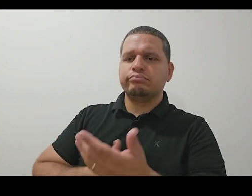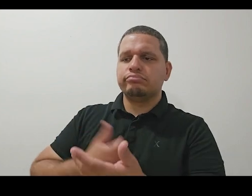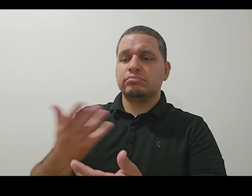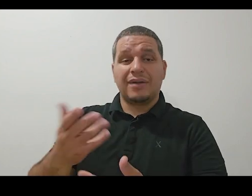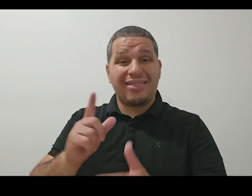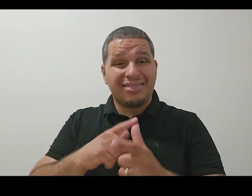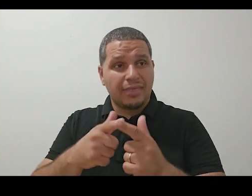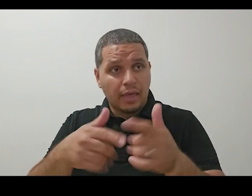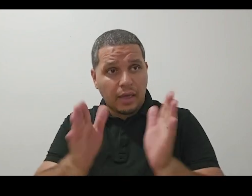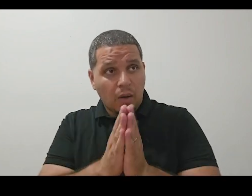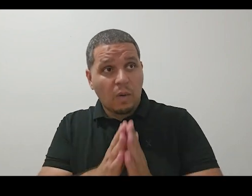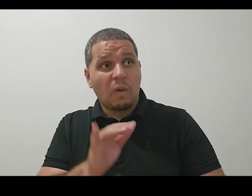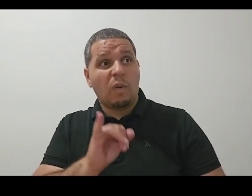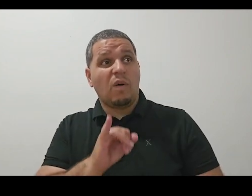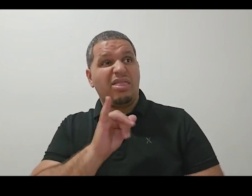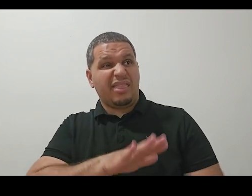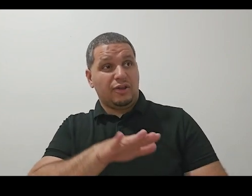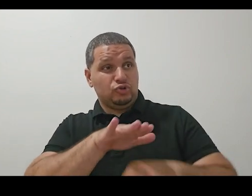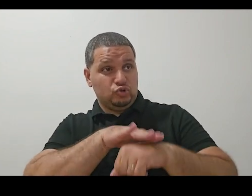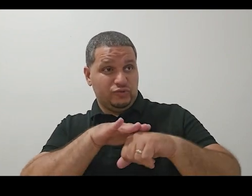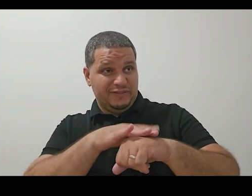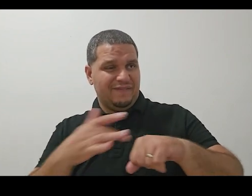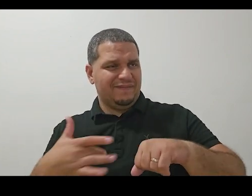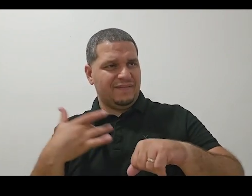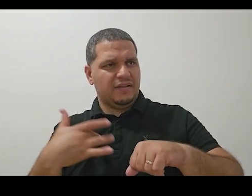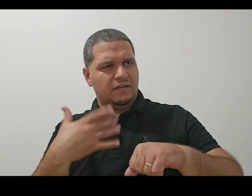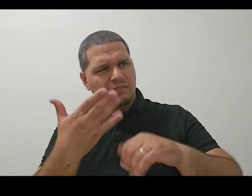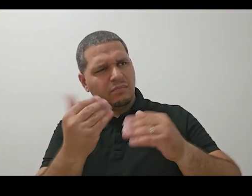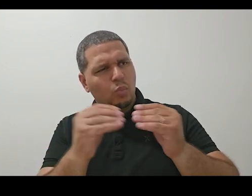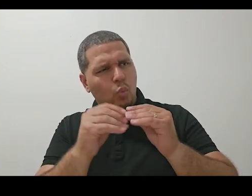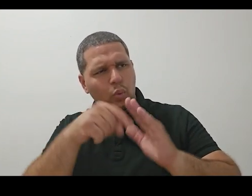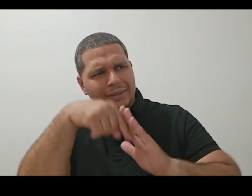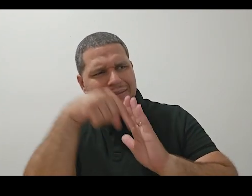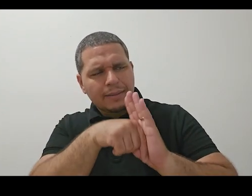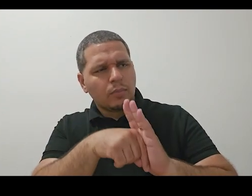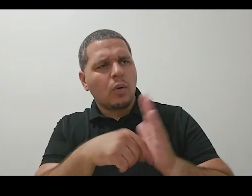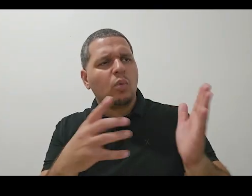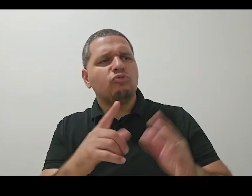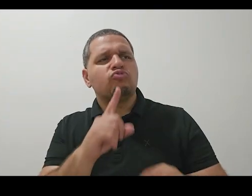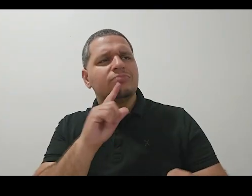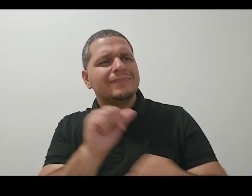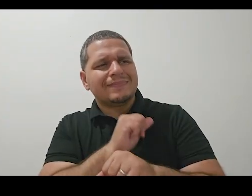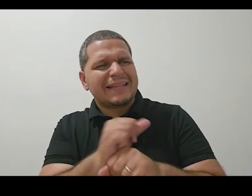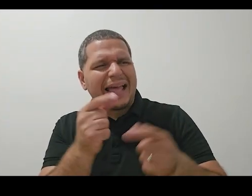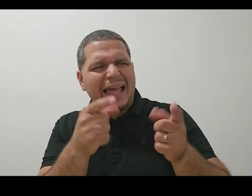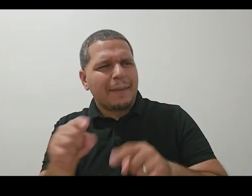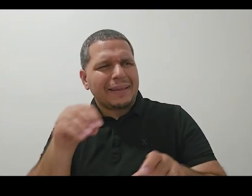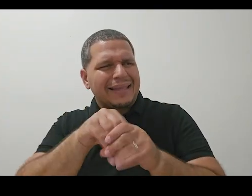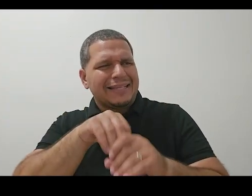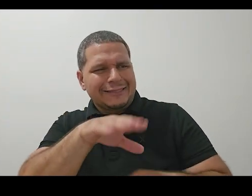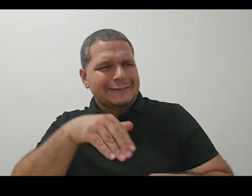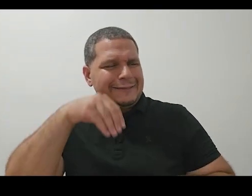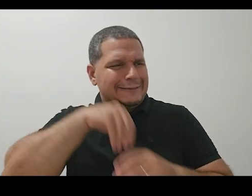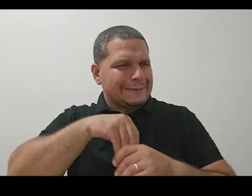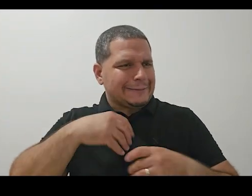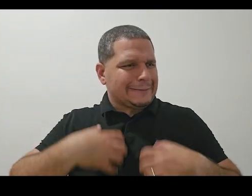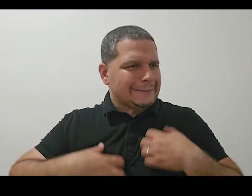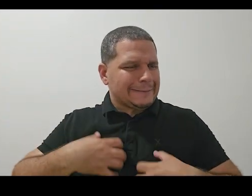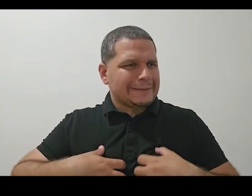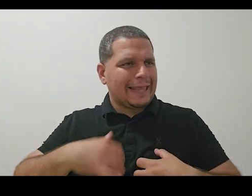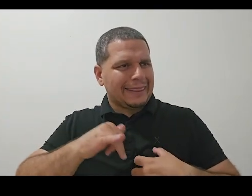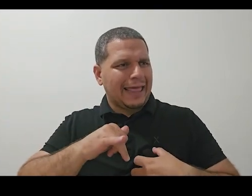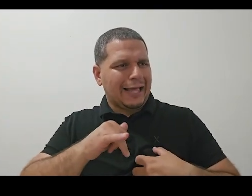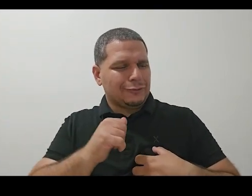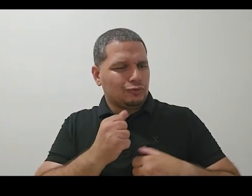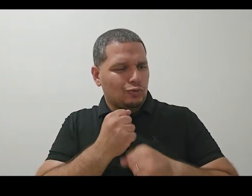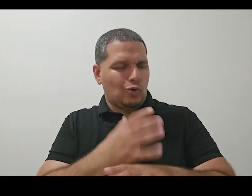then asking them, so that's the surface feeling. Let's go a little deeper. What's actually going on underneath